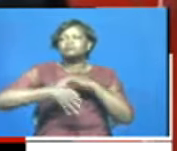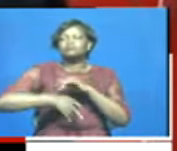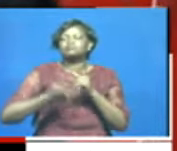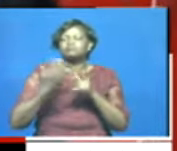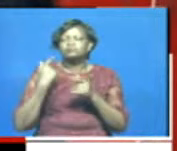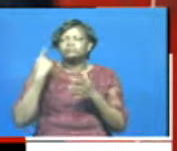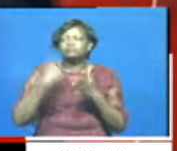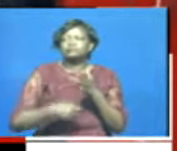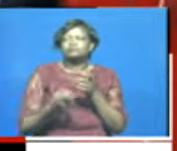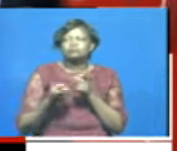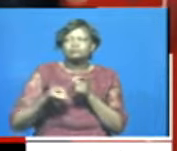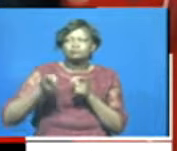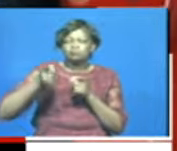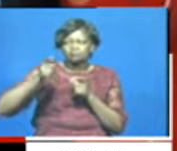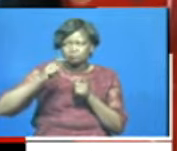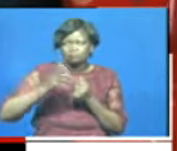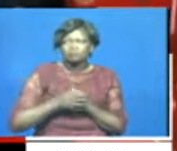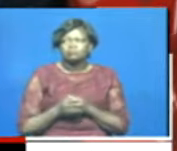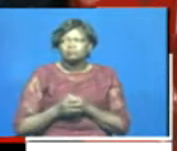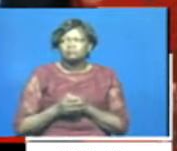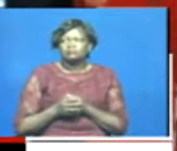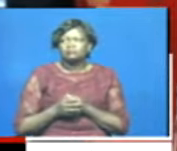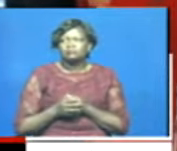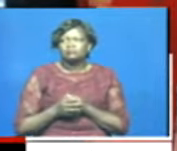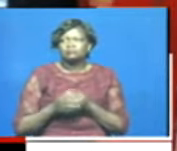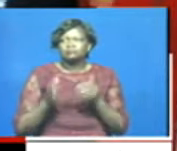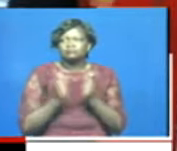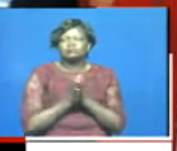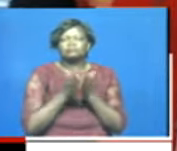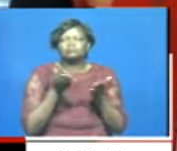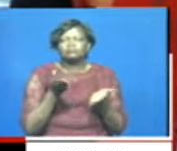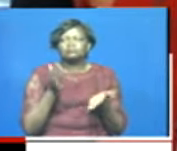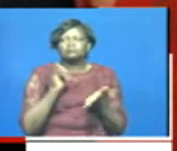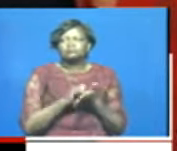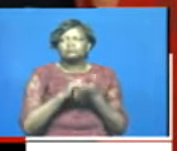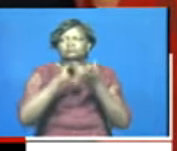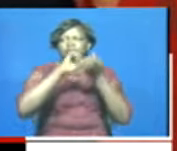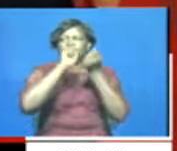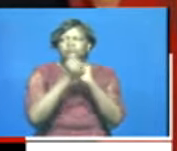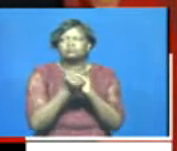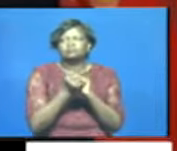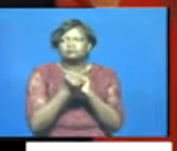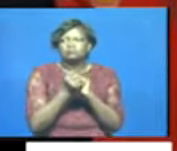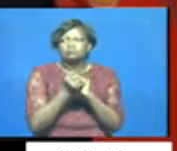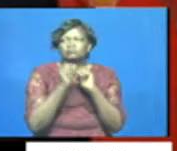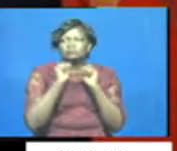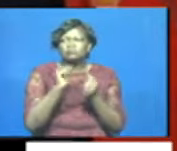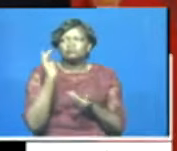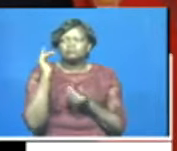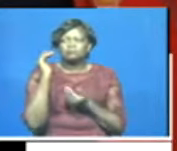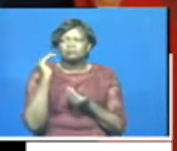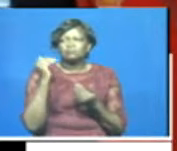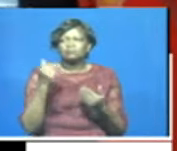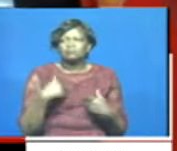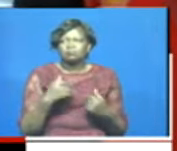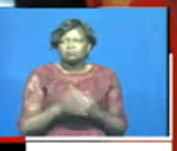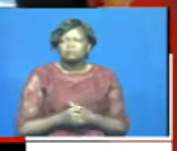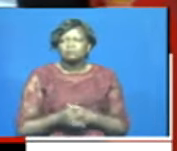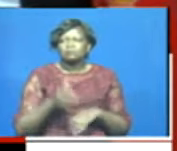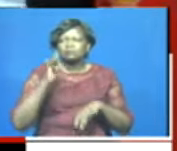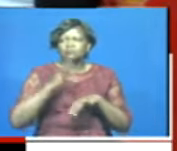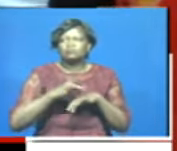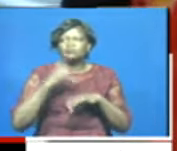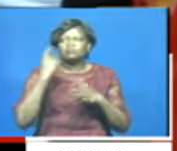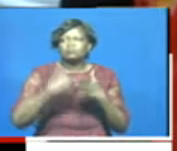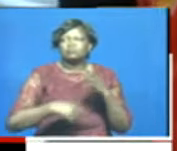the changes in prices are actually implemented. And Tom, actually that review, upward review, we can expect it to have a ripple effect on the cost of